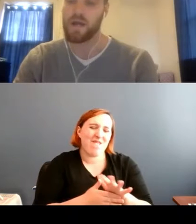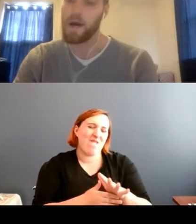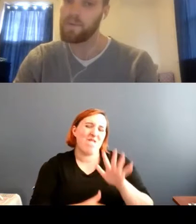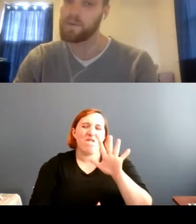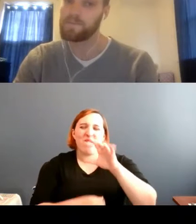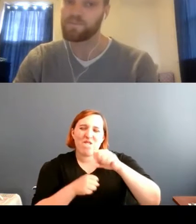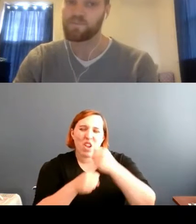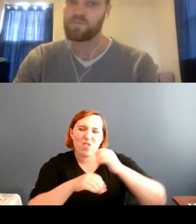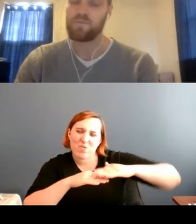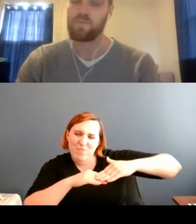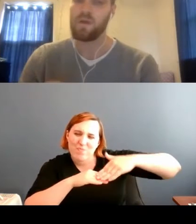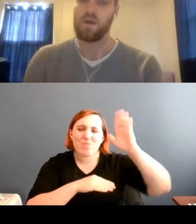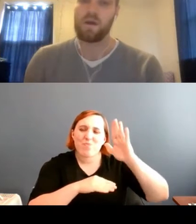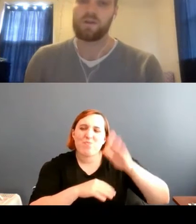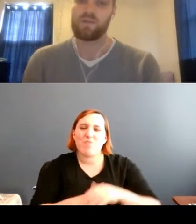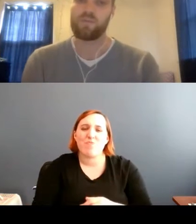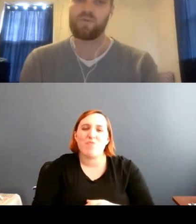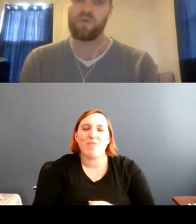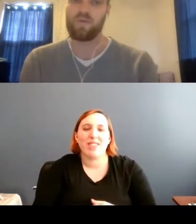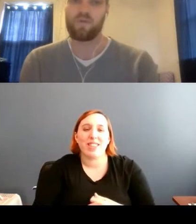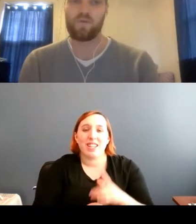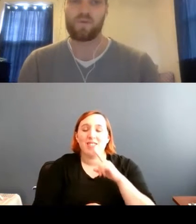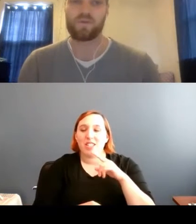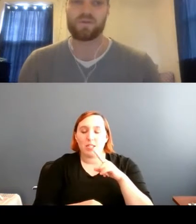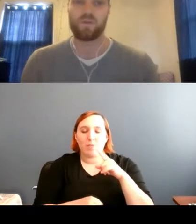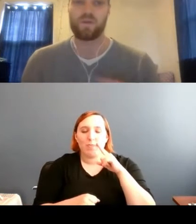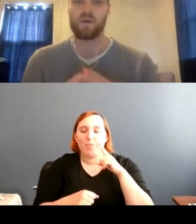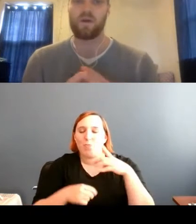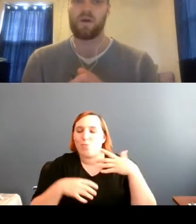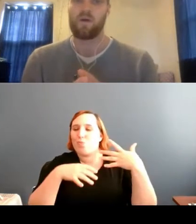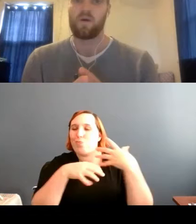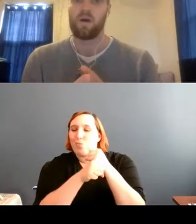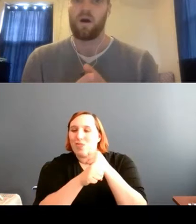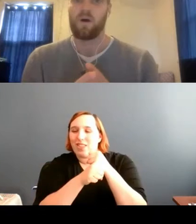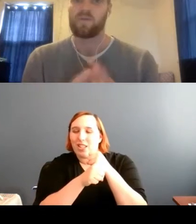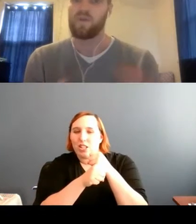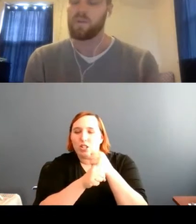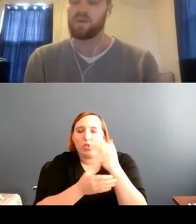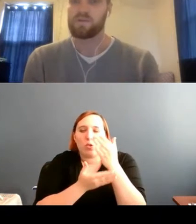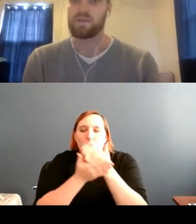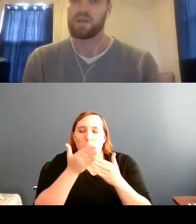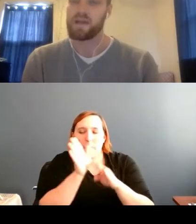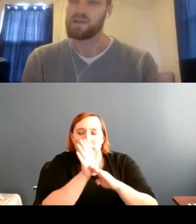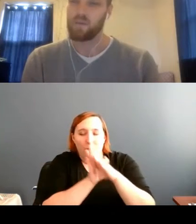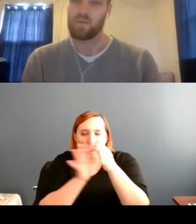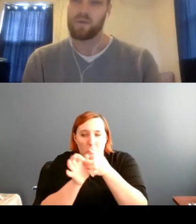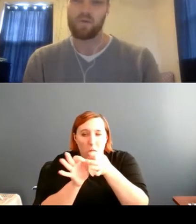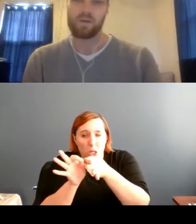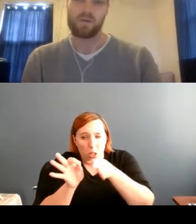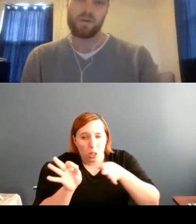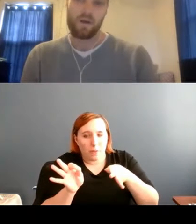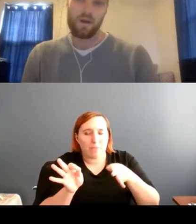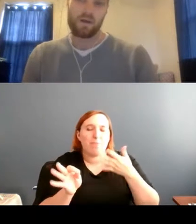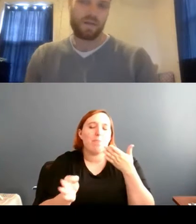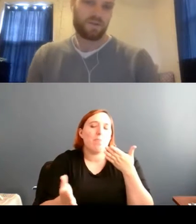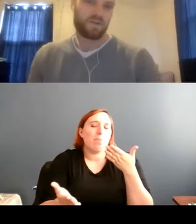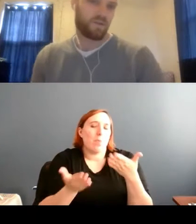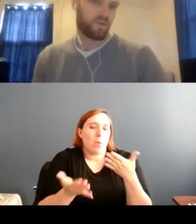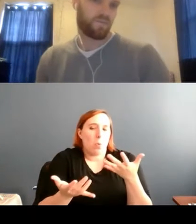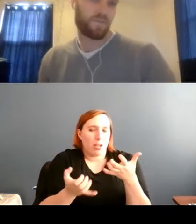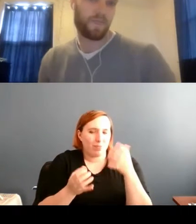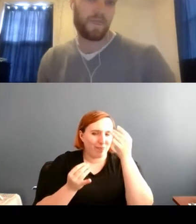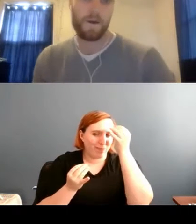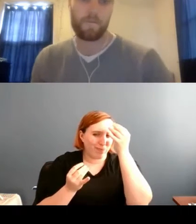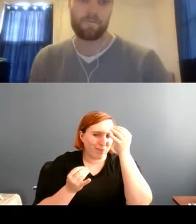years and up. And just a brief overview, these are some of the developmental delays that one may want to